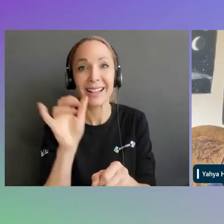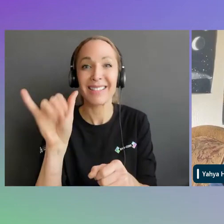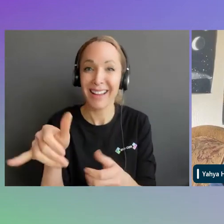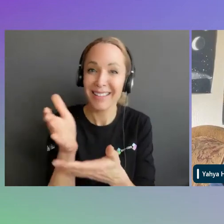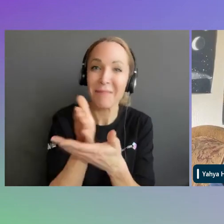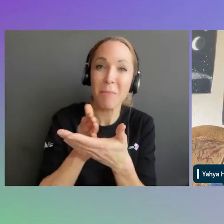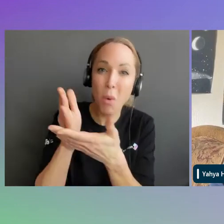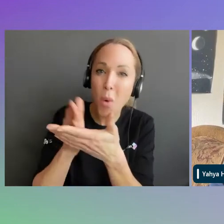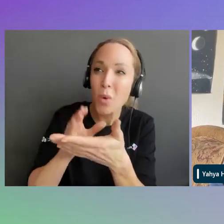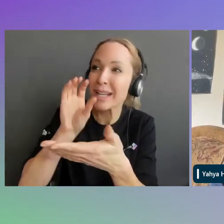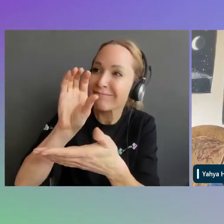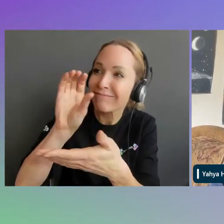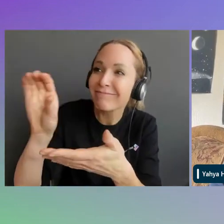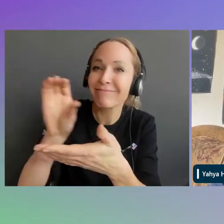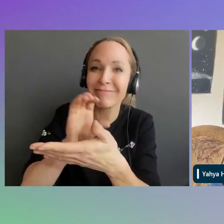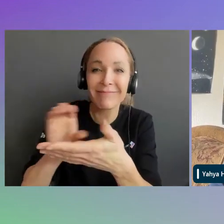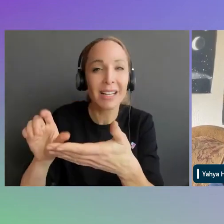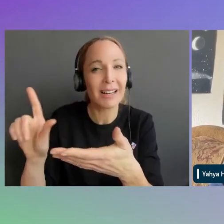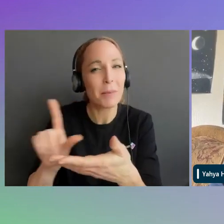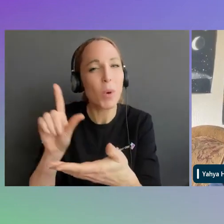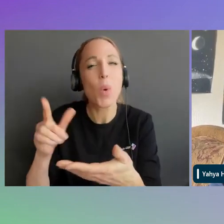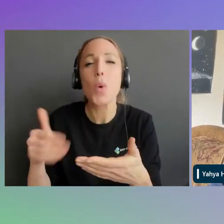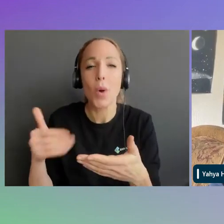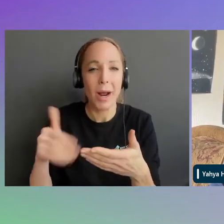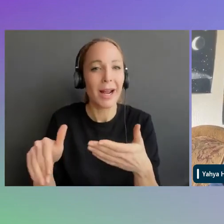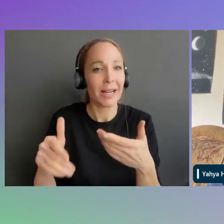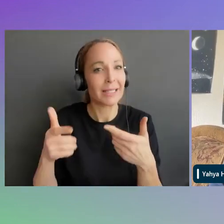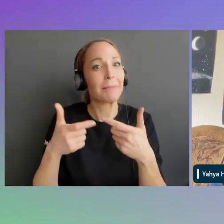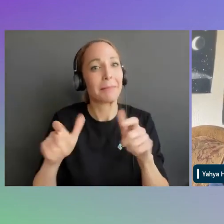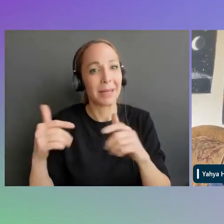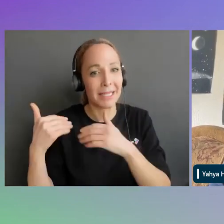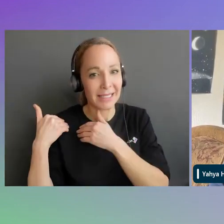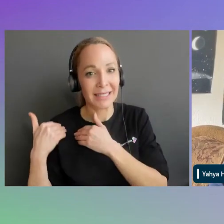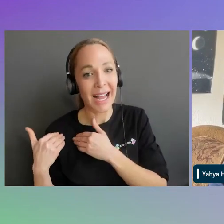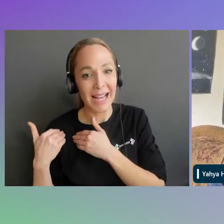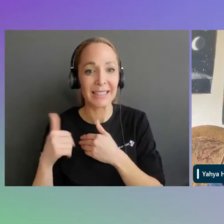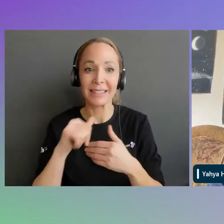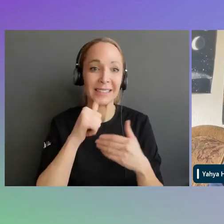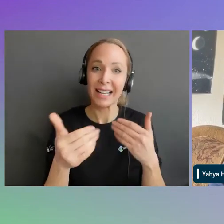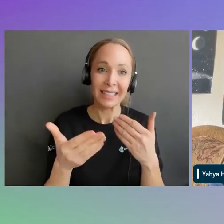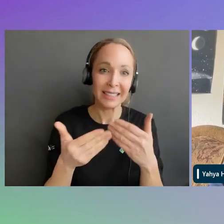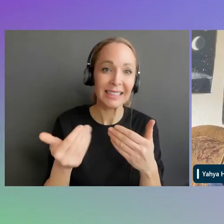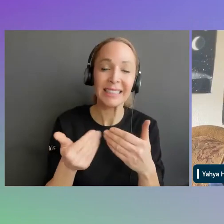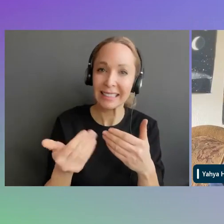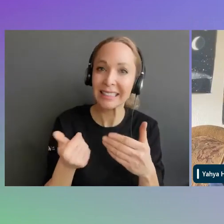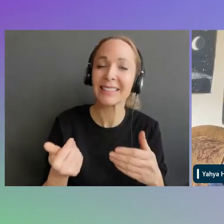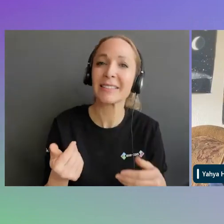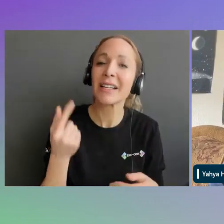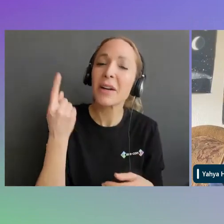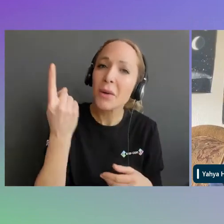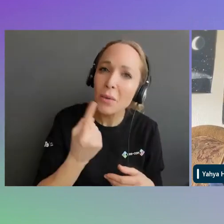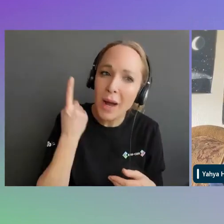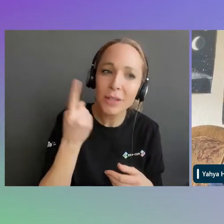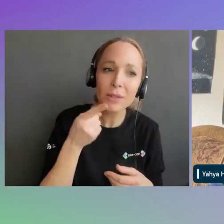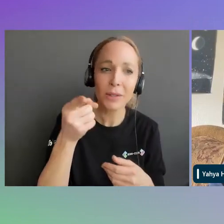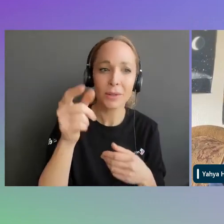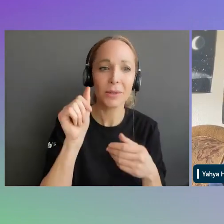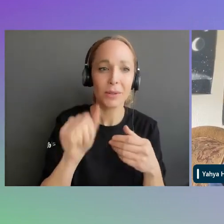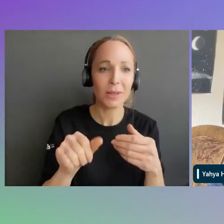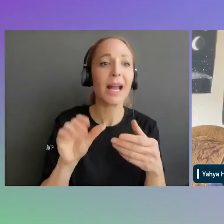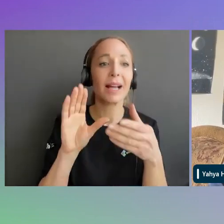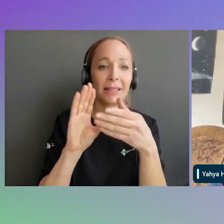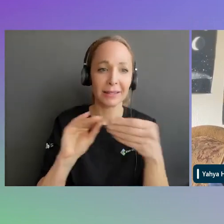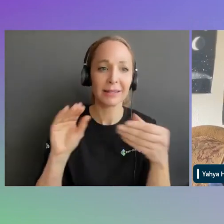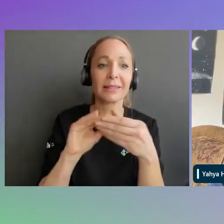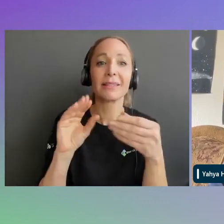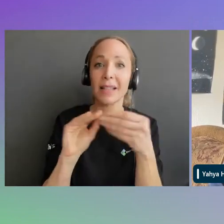not a decision to make lightly. Was wondering if you can talk a little bit more about some of the pros